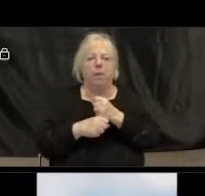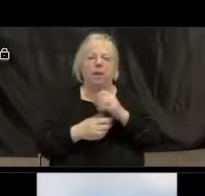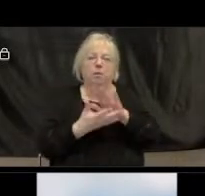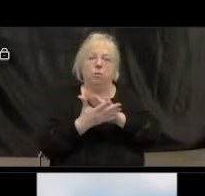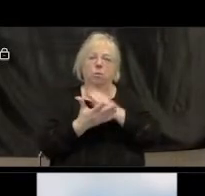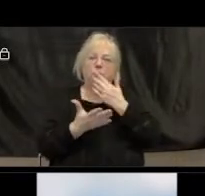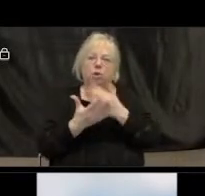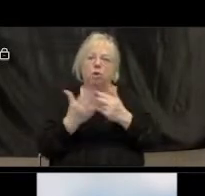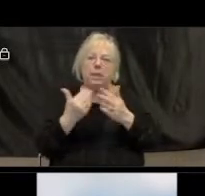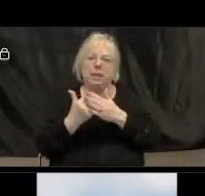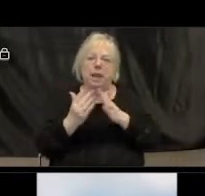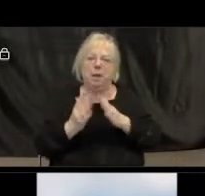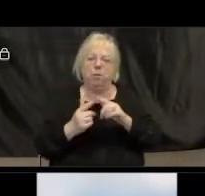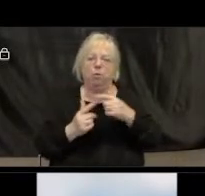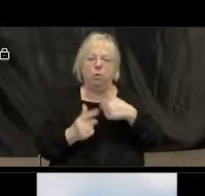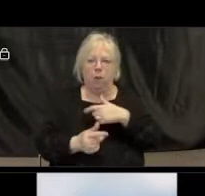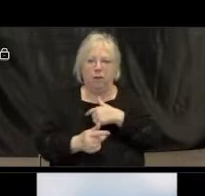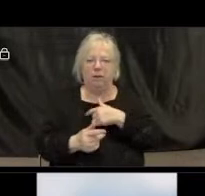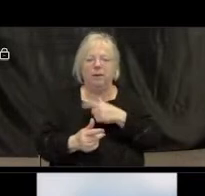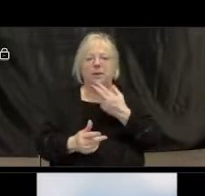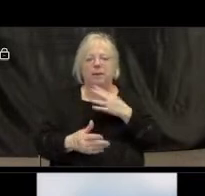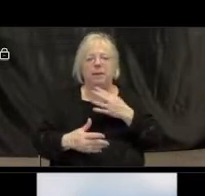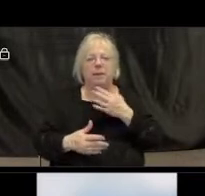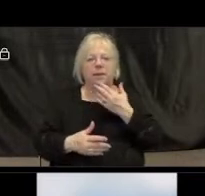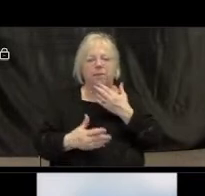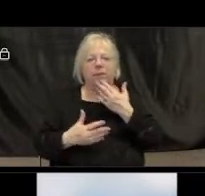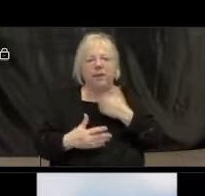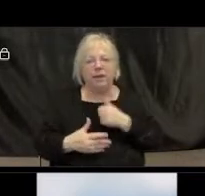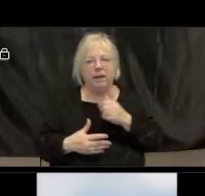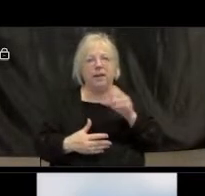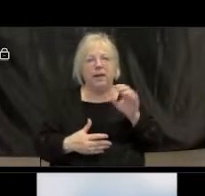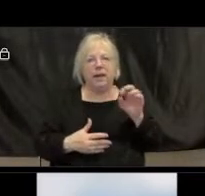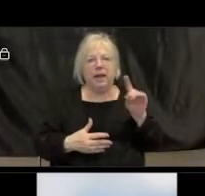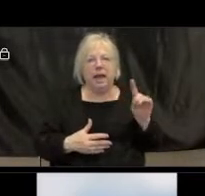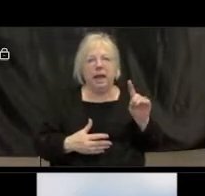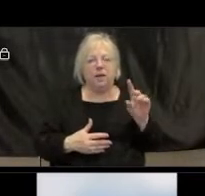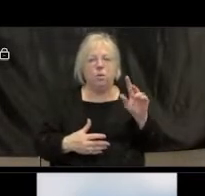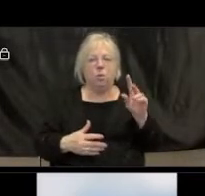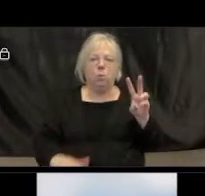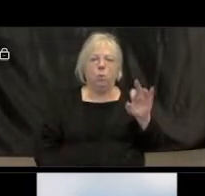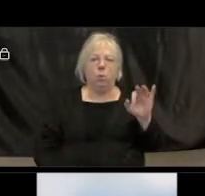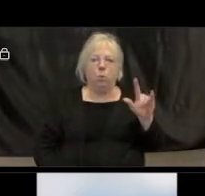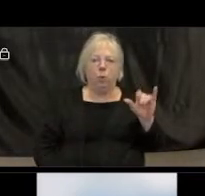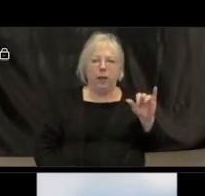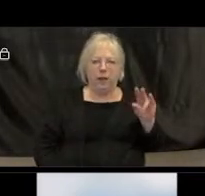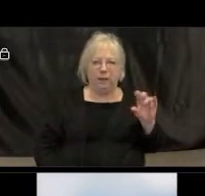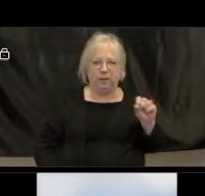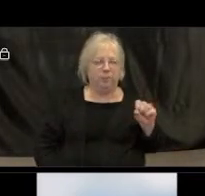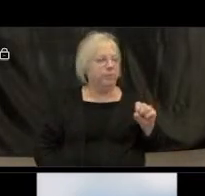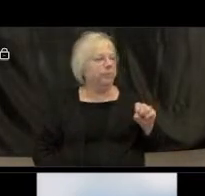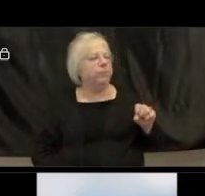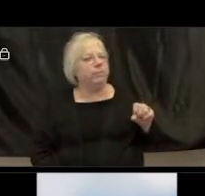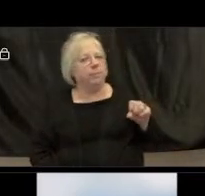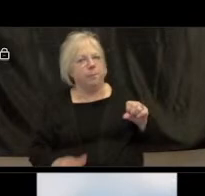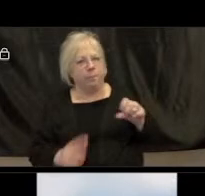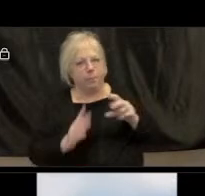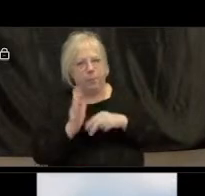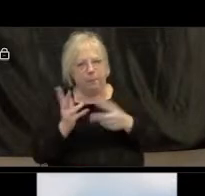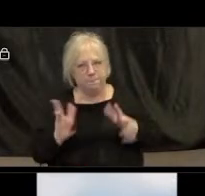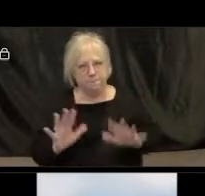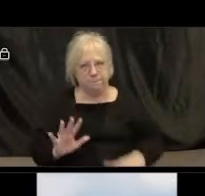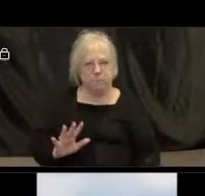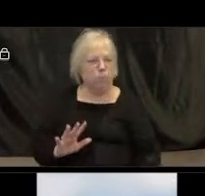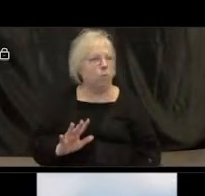Sincerely, Ed K. Willis. Okay, applicant, if you would please come up to the podium.